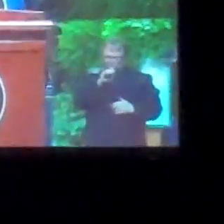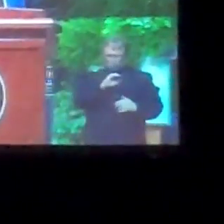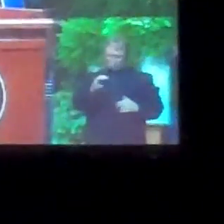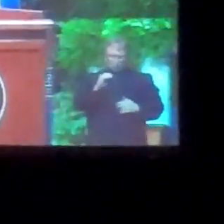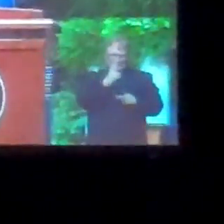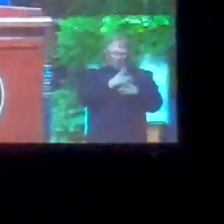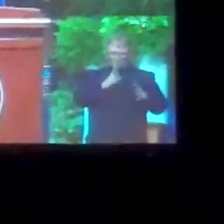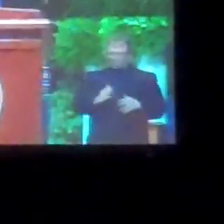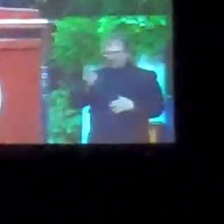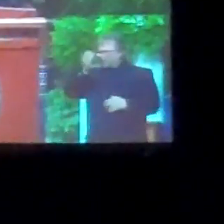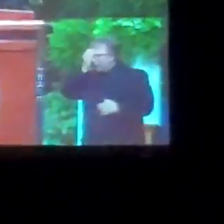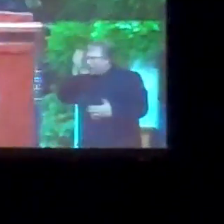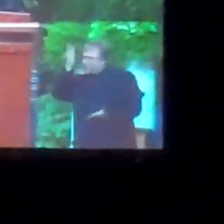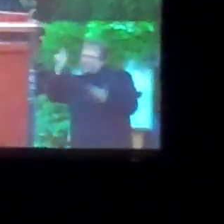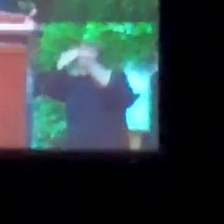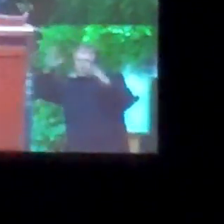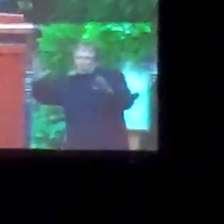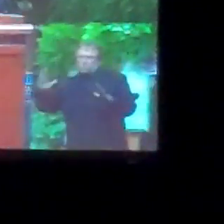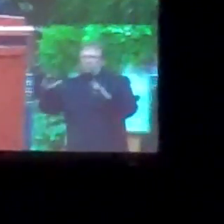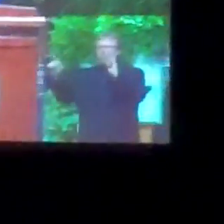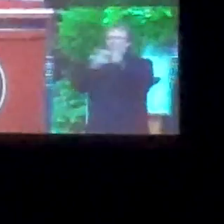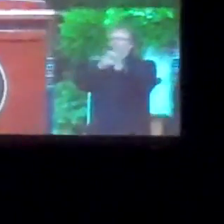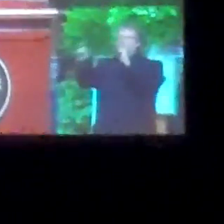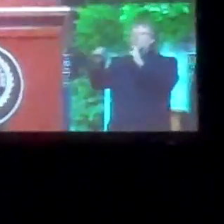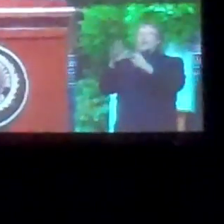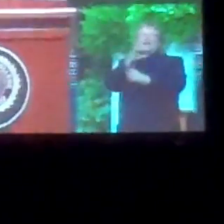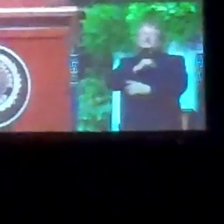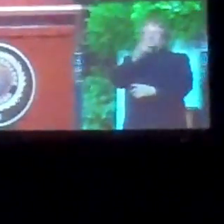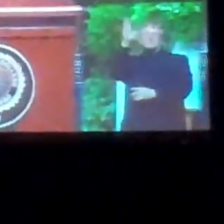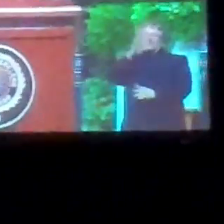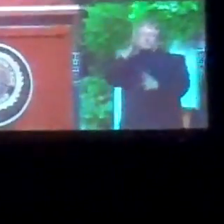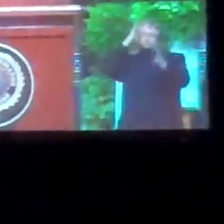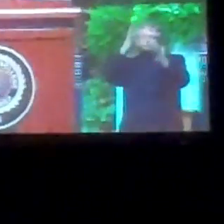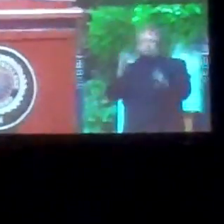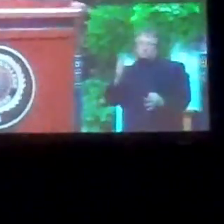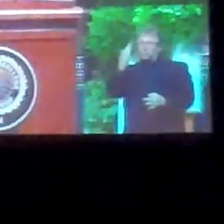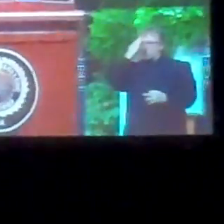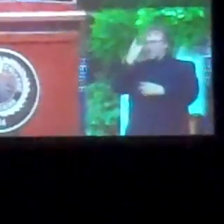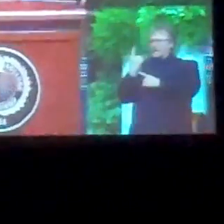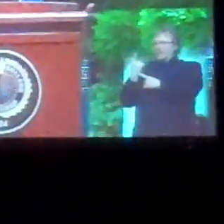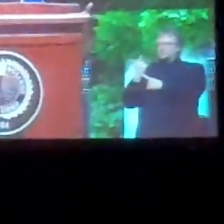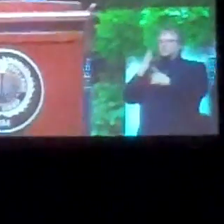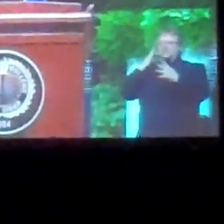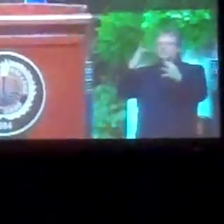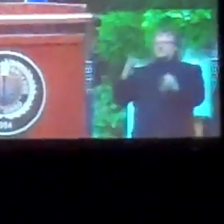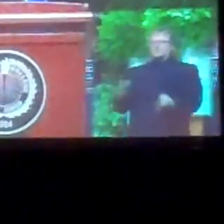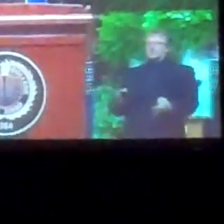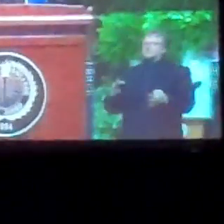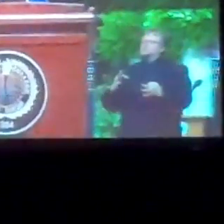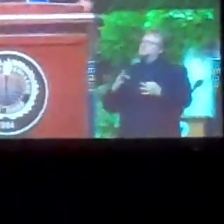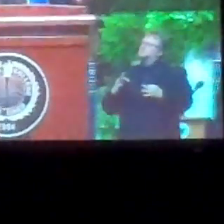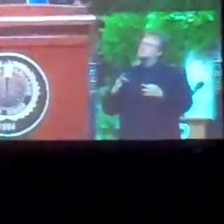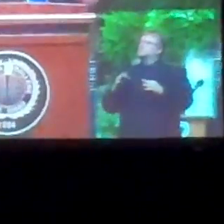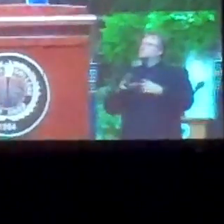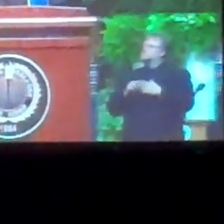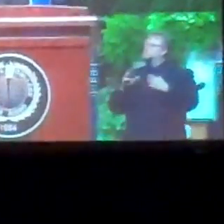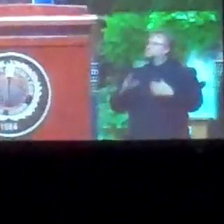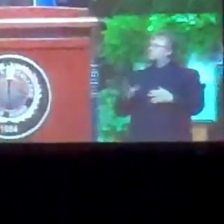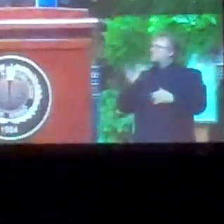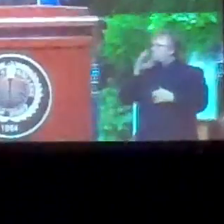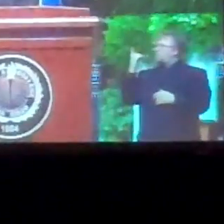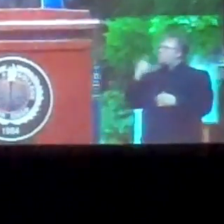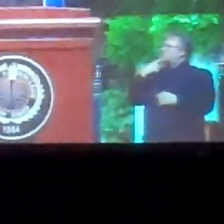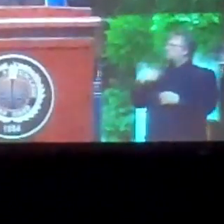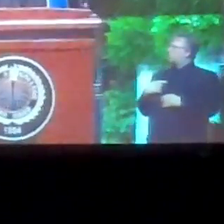don't know. Alright, I guess I wasn't so sure. So last year, I decided I would start a student. My mom always told